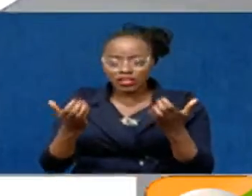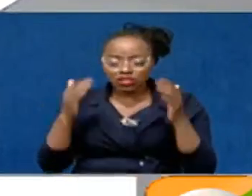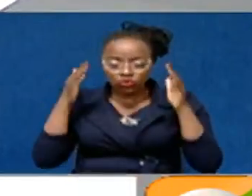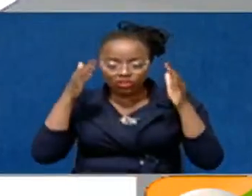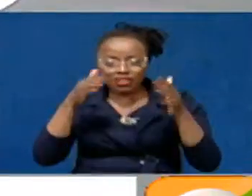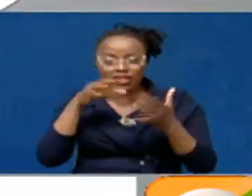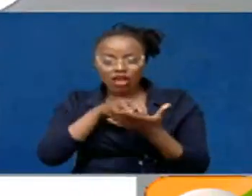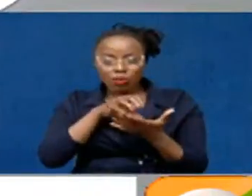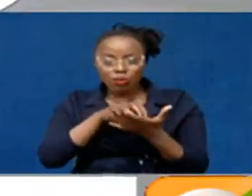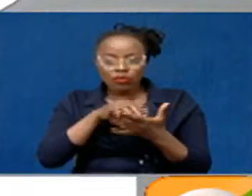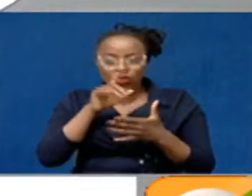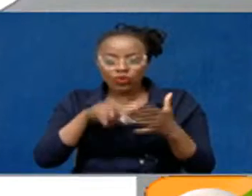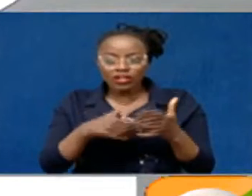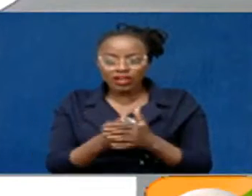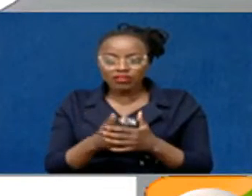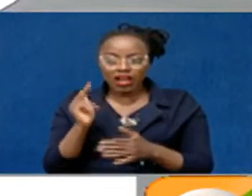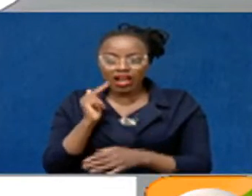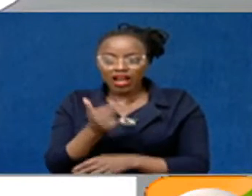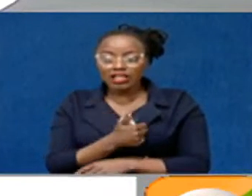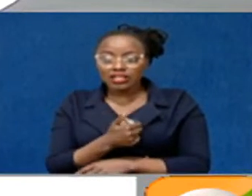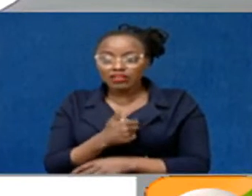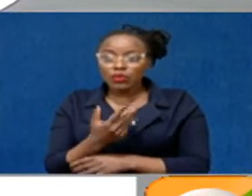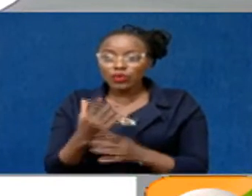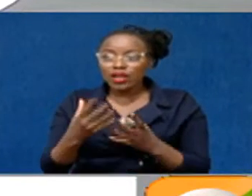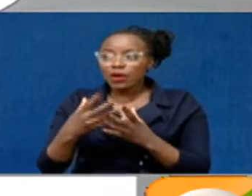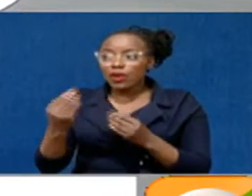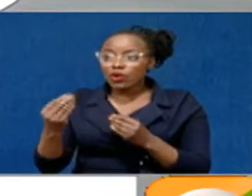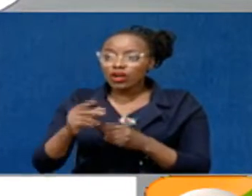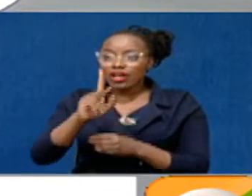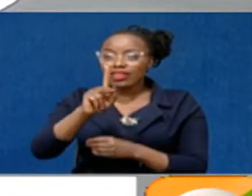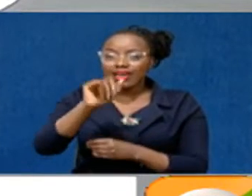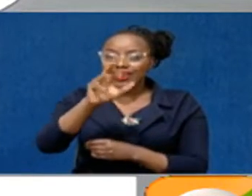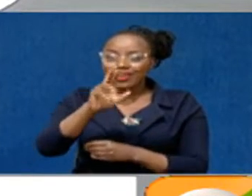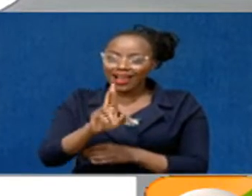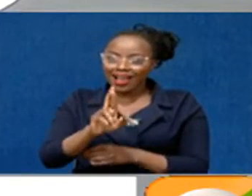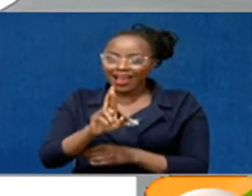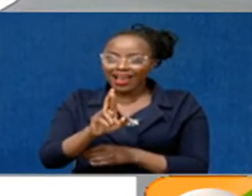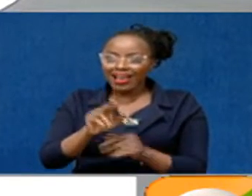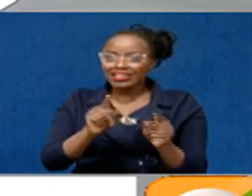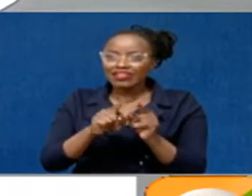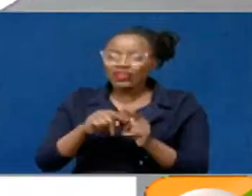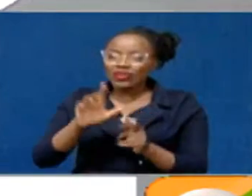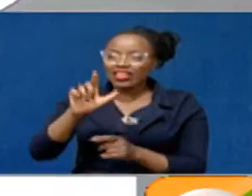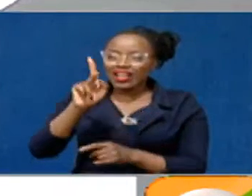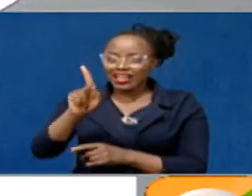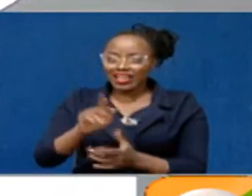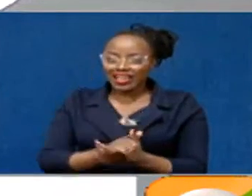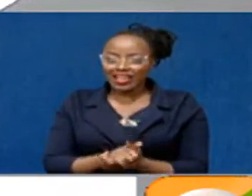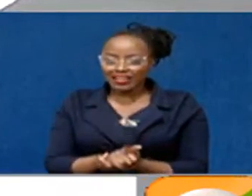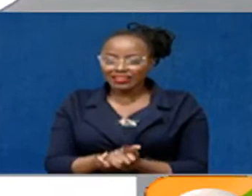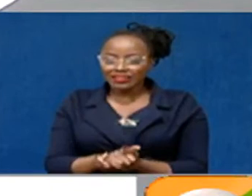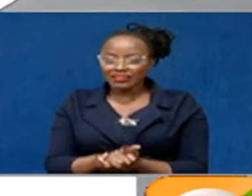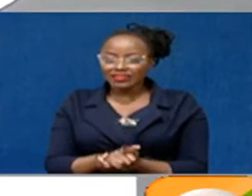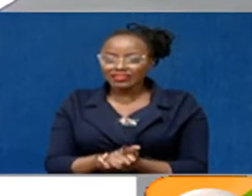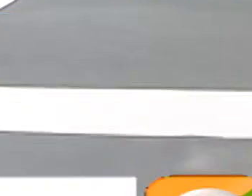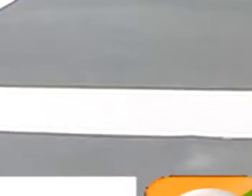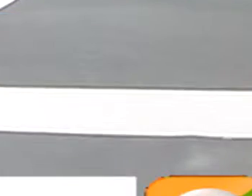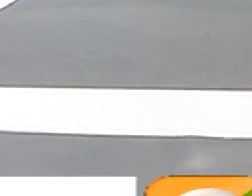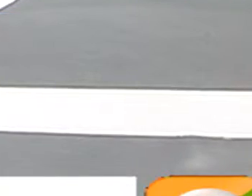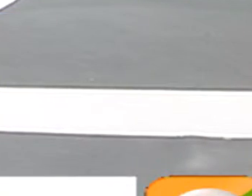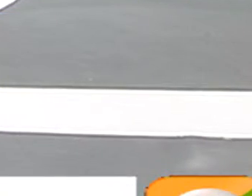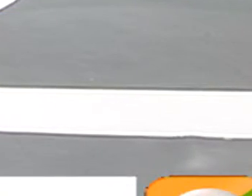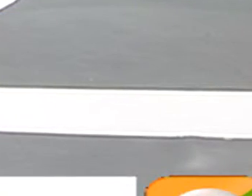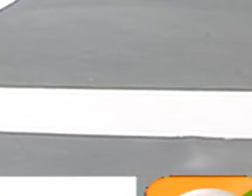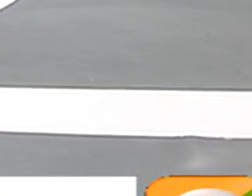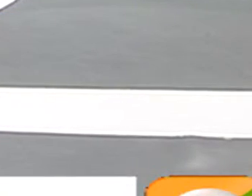at the state of... No, we're actually kicking this home. The kicker. Because that's where we're going to start. Let me actually take the liberty